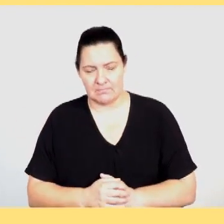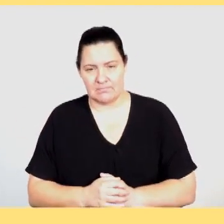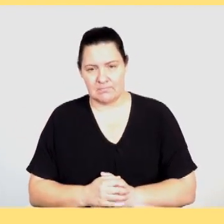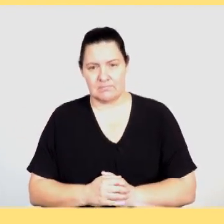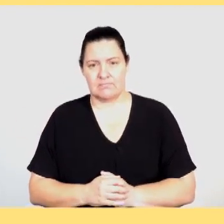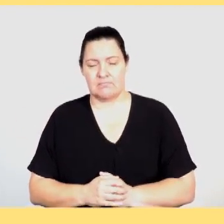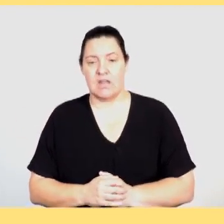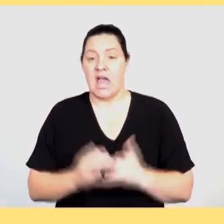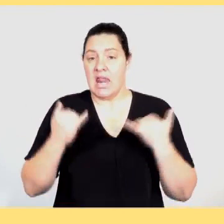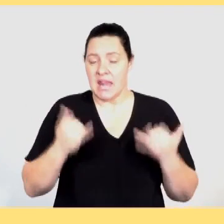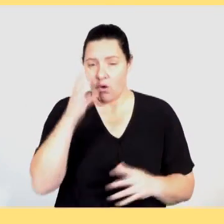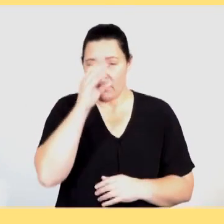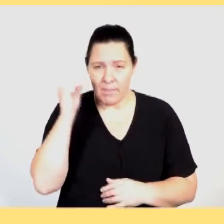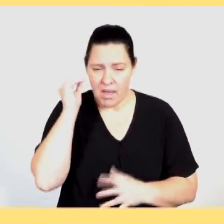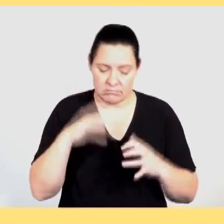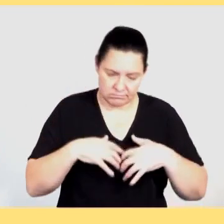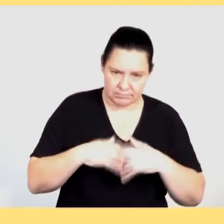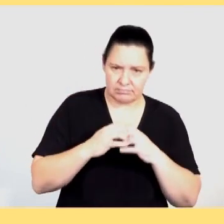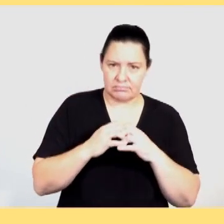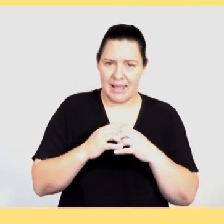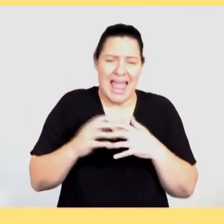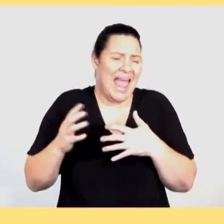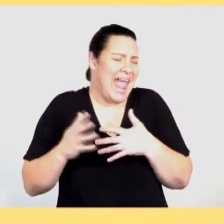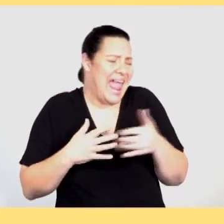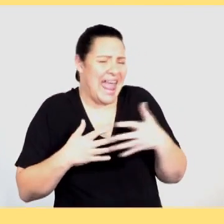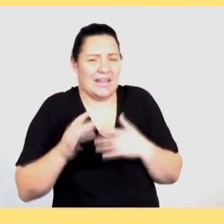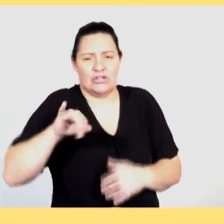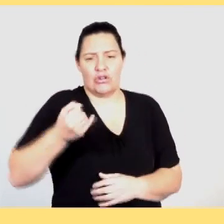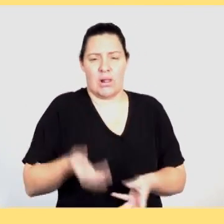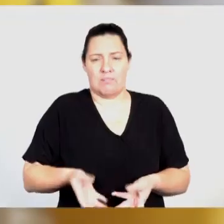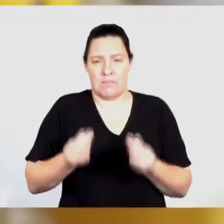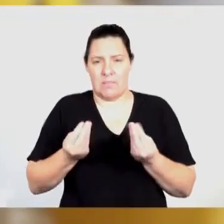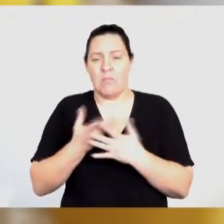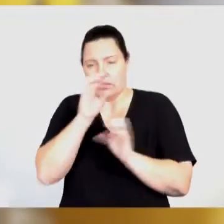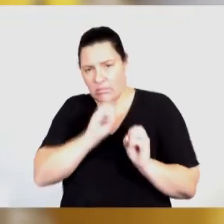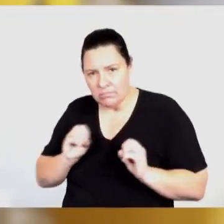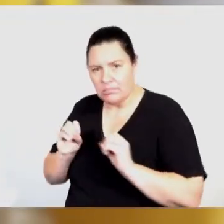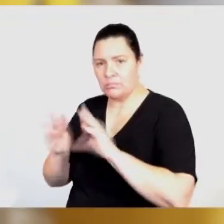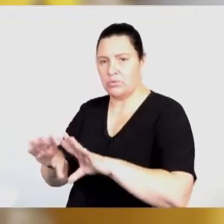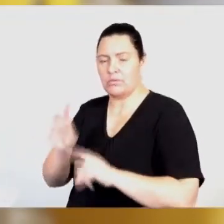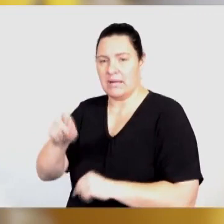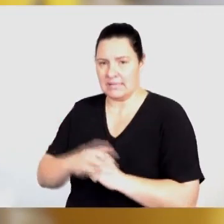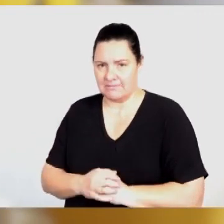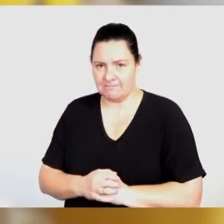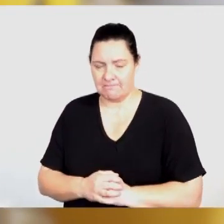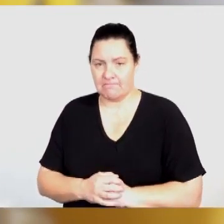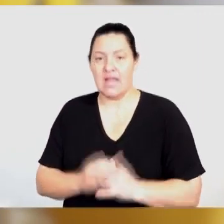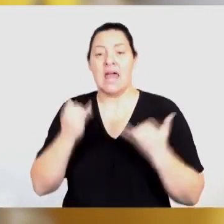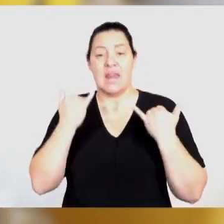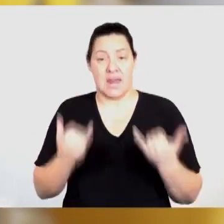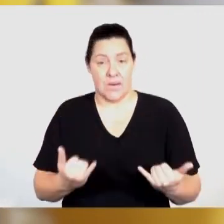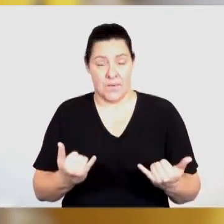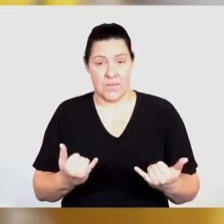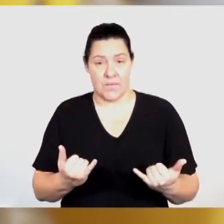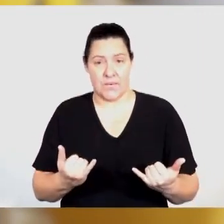1,100. Now, remember, after creating any journal, you need to post it. So we are